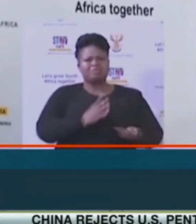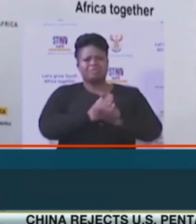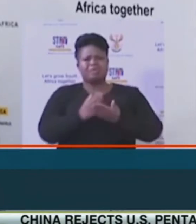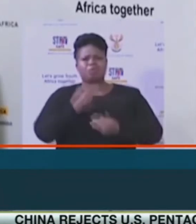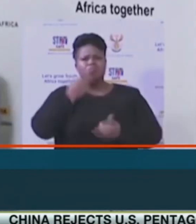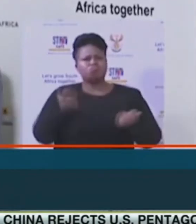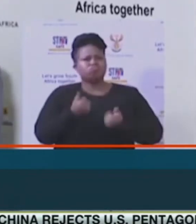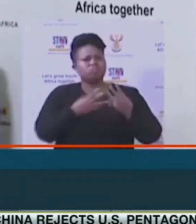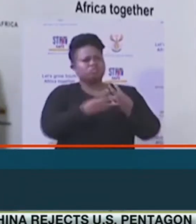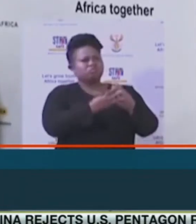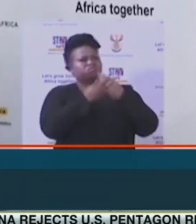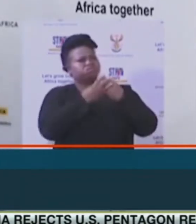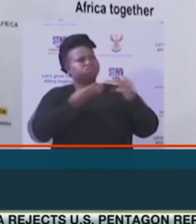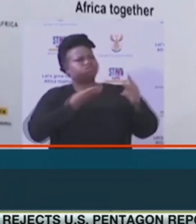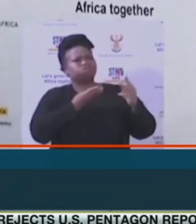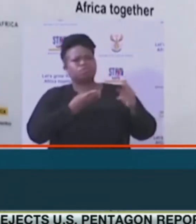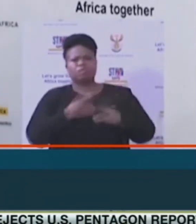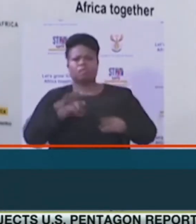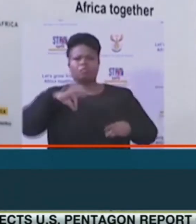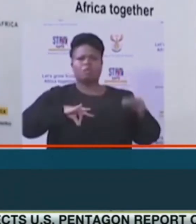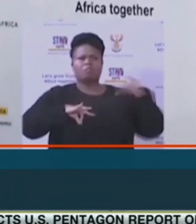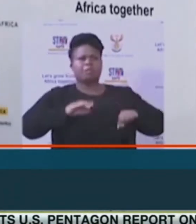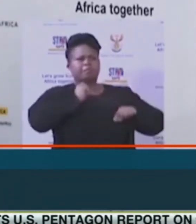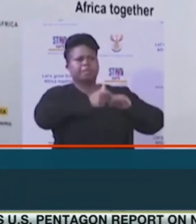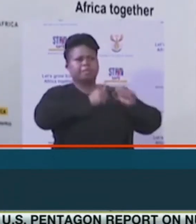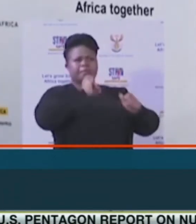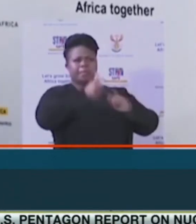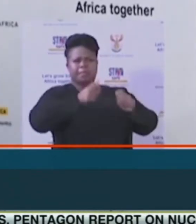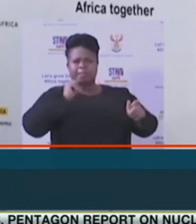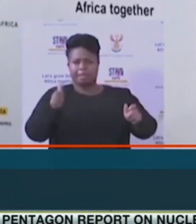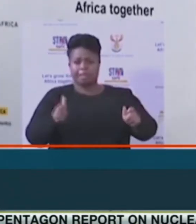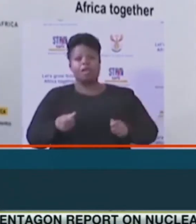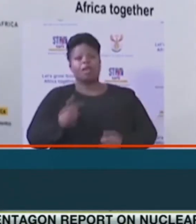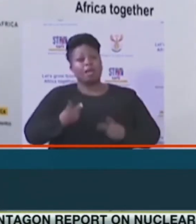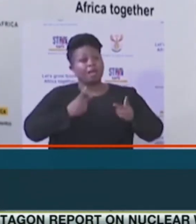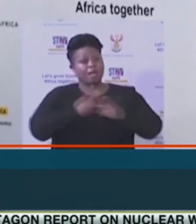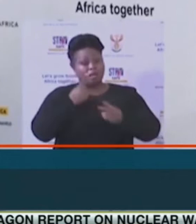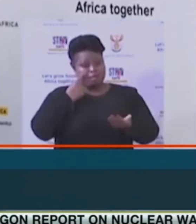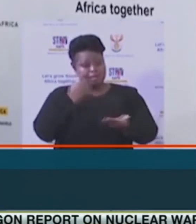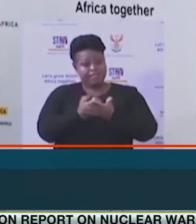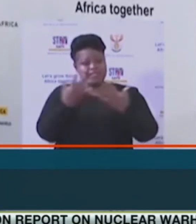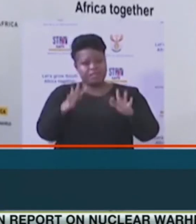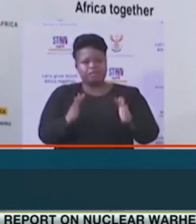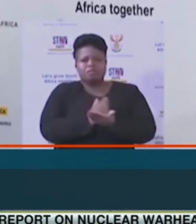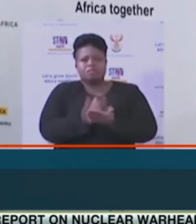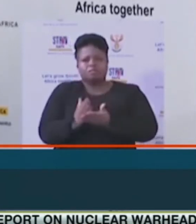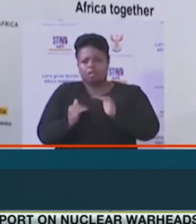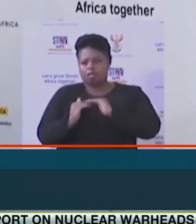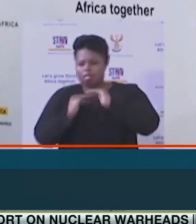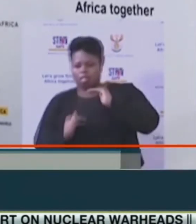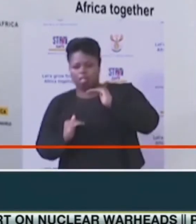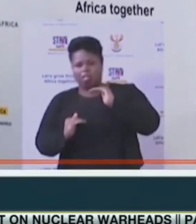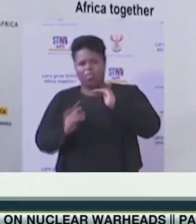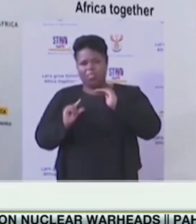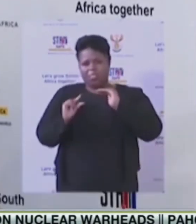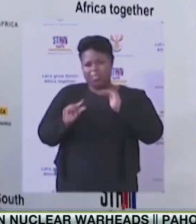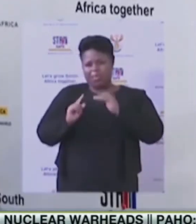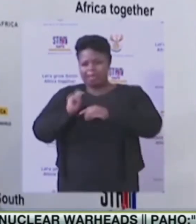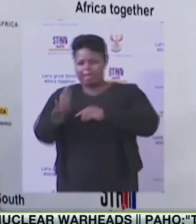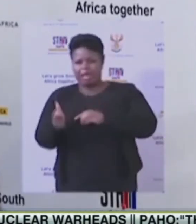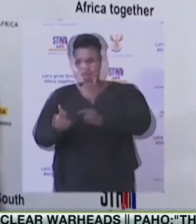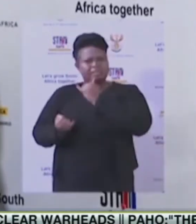minors. There is also evidence of overpayments and underpayments, as well as inflated